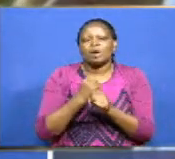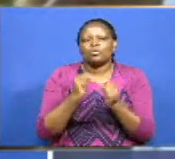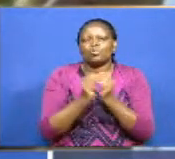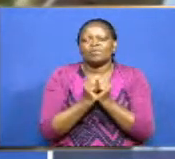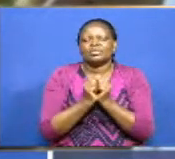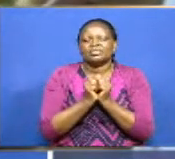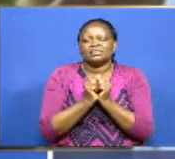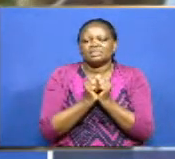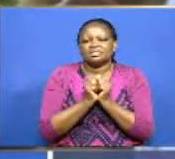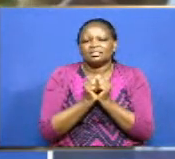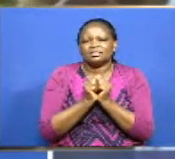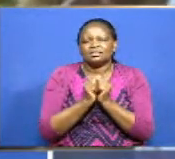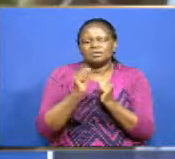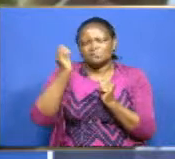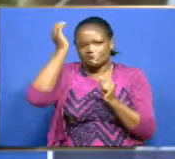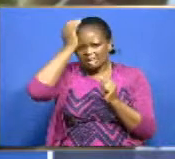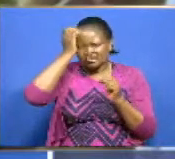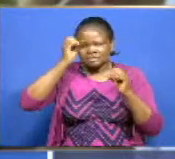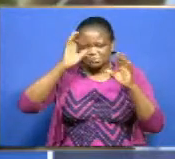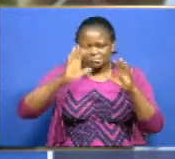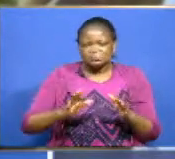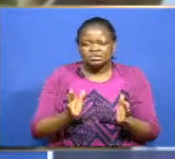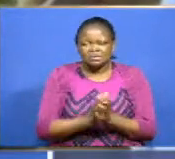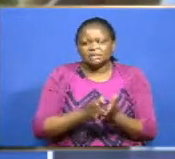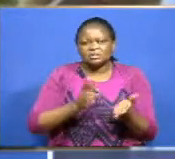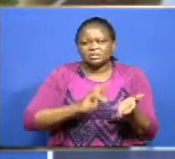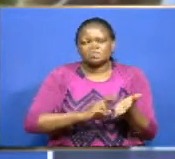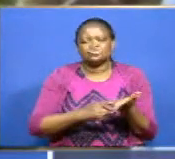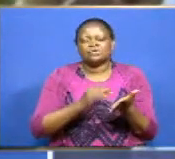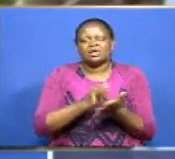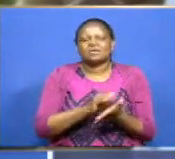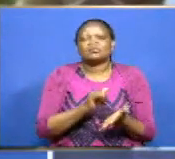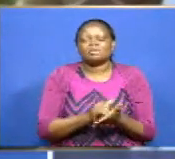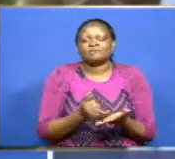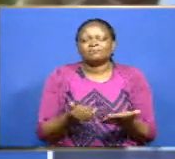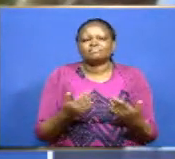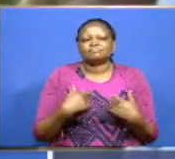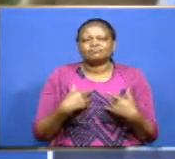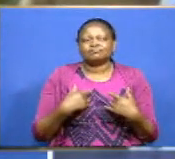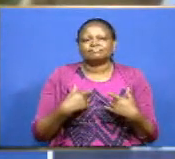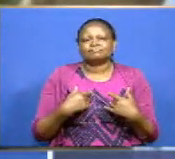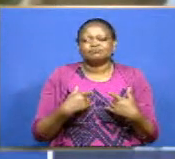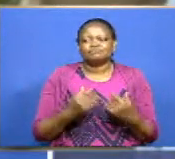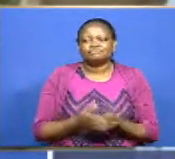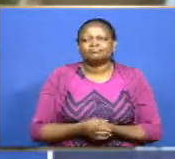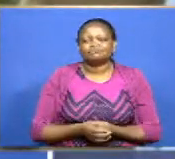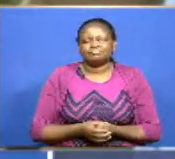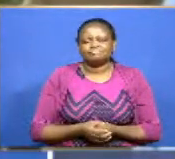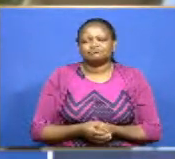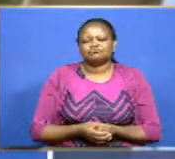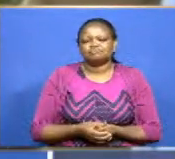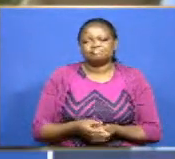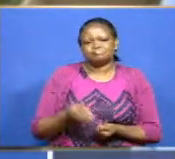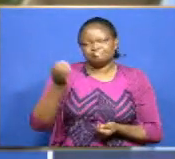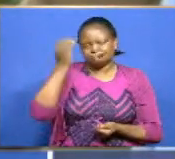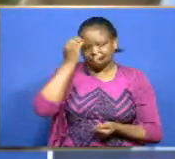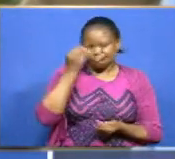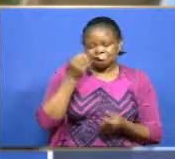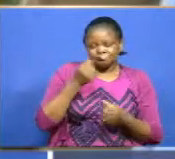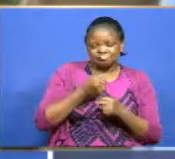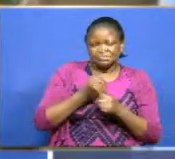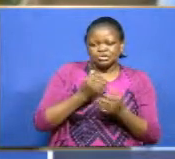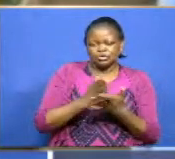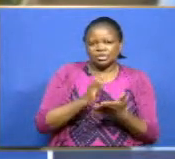their head teachers and the resources that we are bringing down, planning for them properly through the PA to make sure that